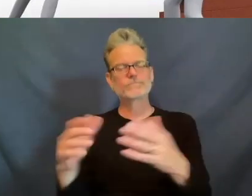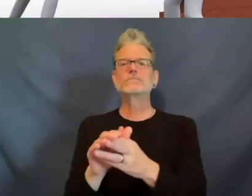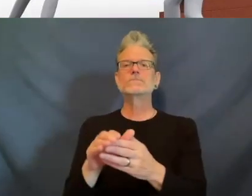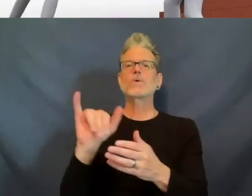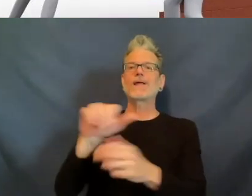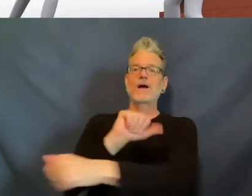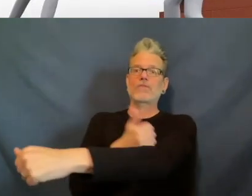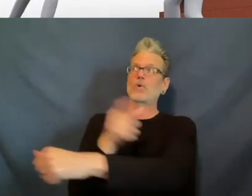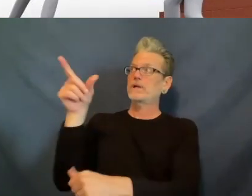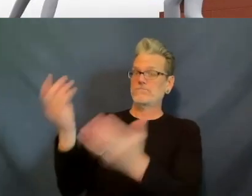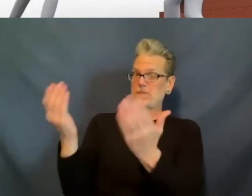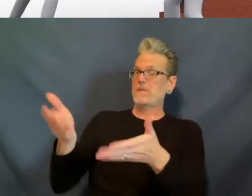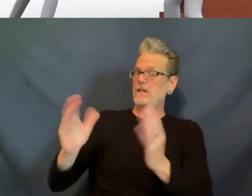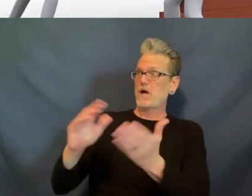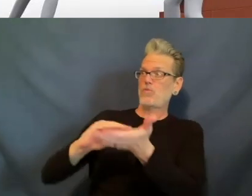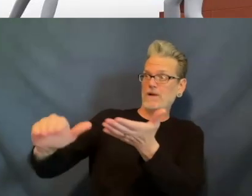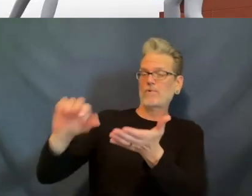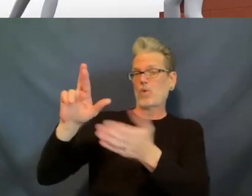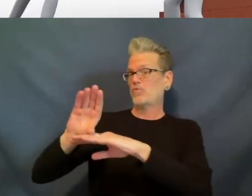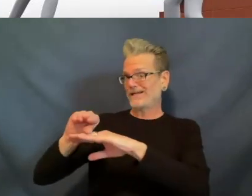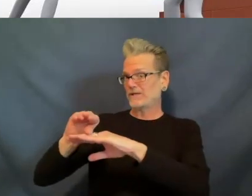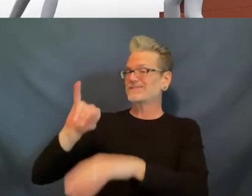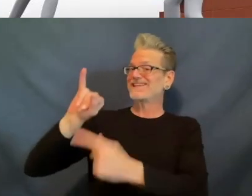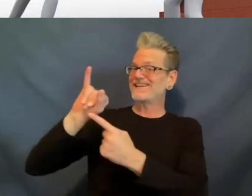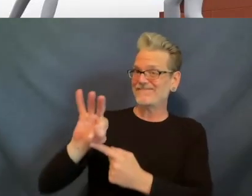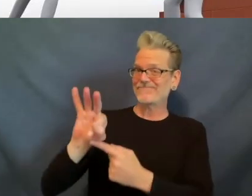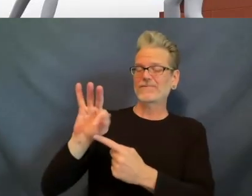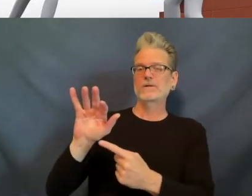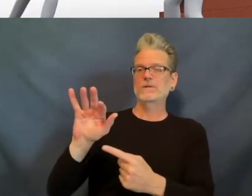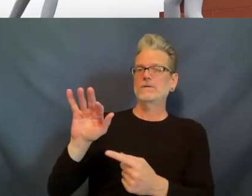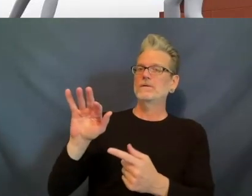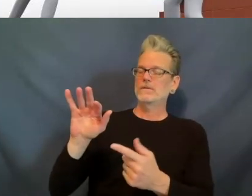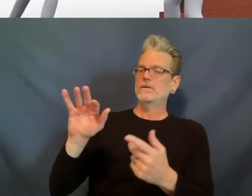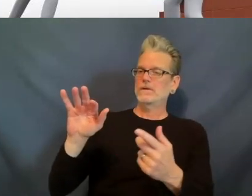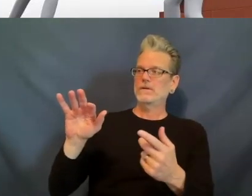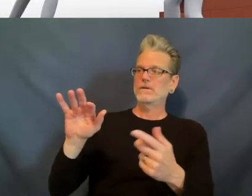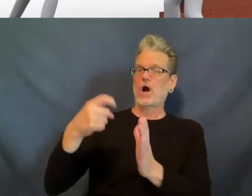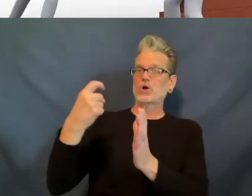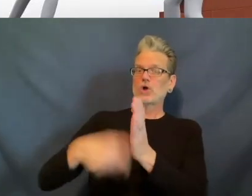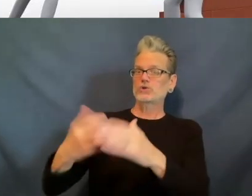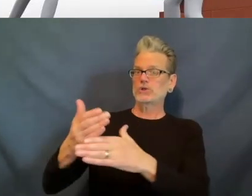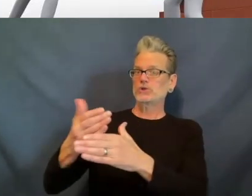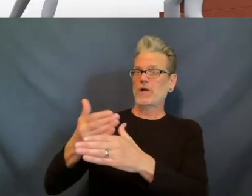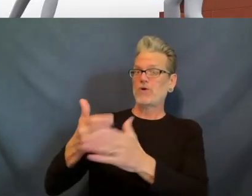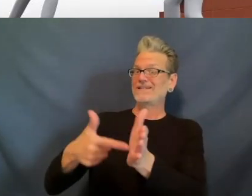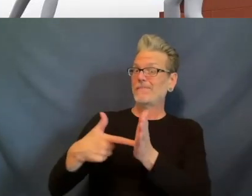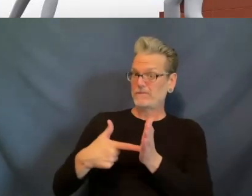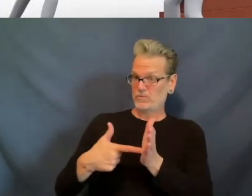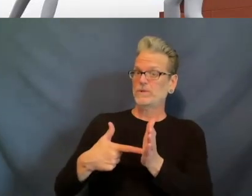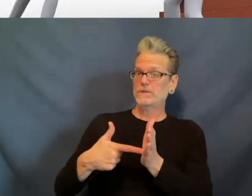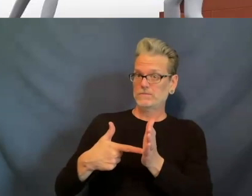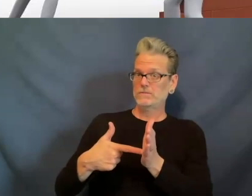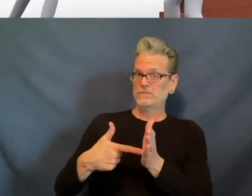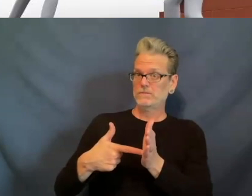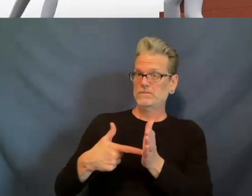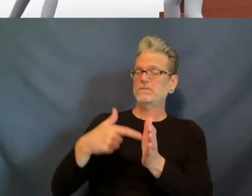a waiver or reduction depending on if it states that a cost share is mandatory. And then depending on